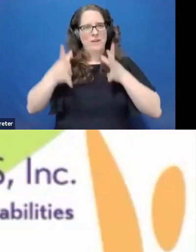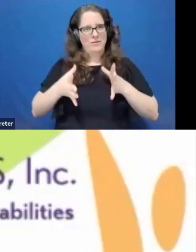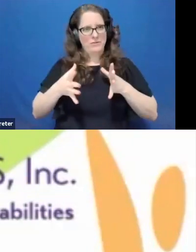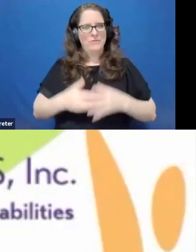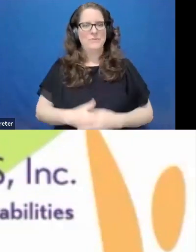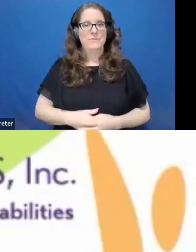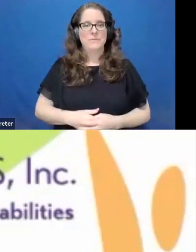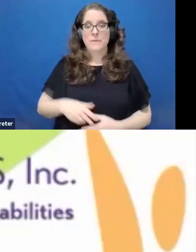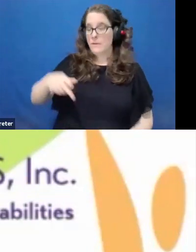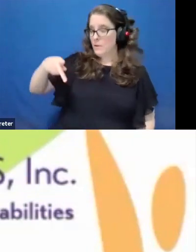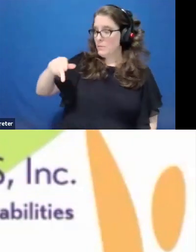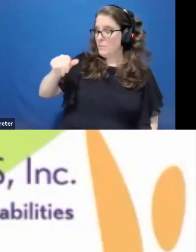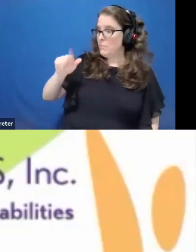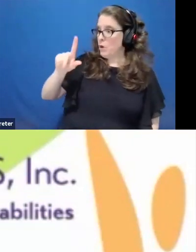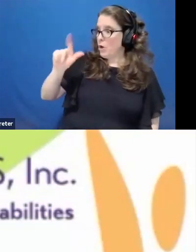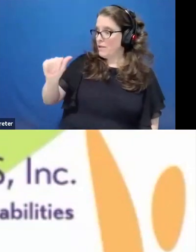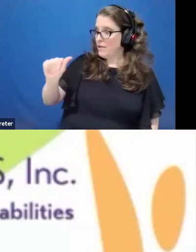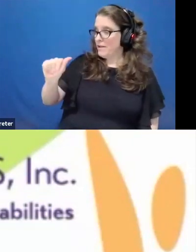Paula?